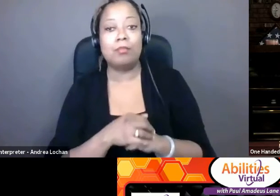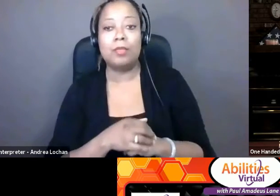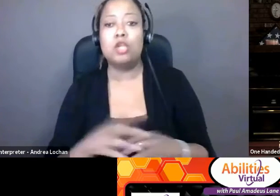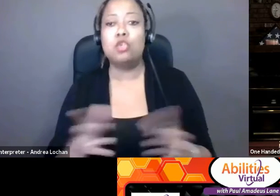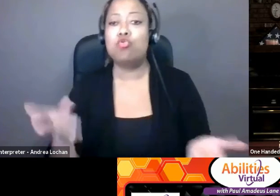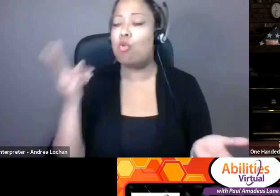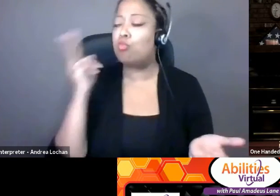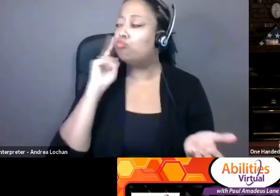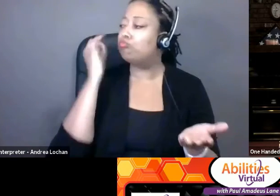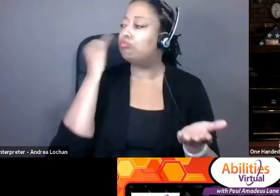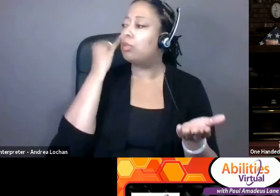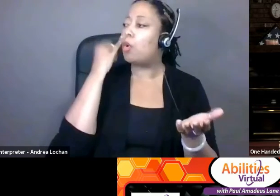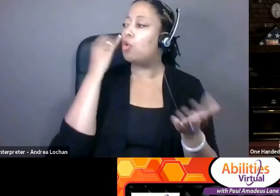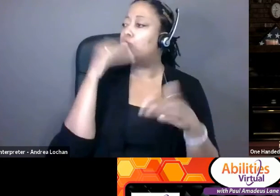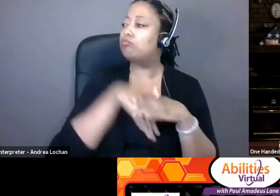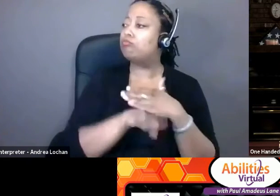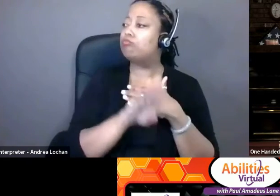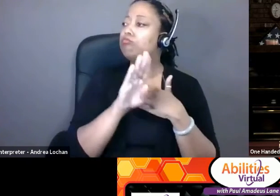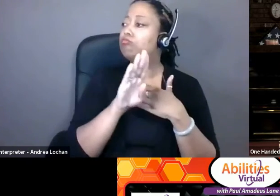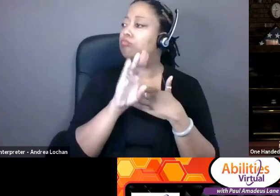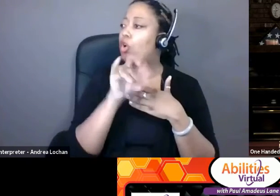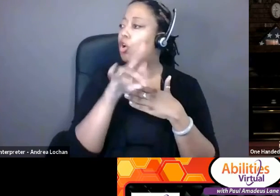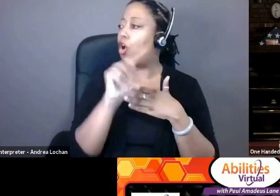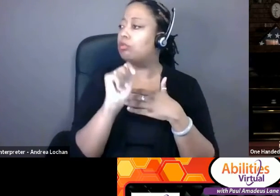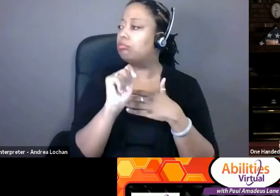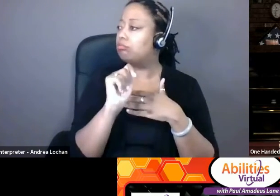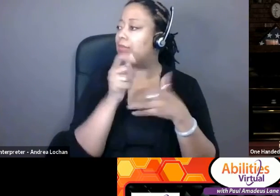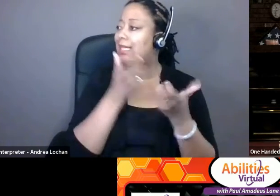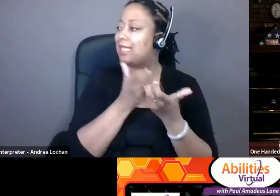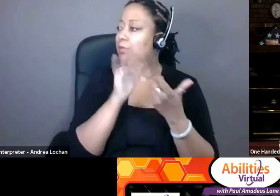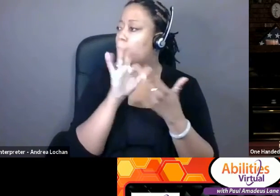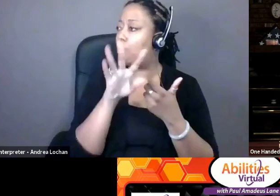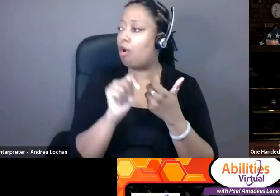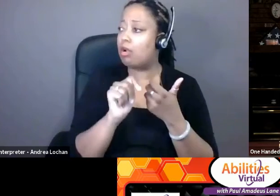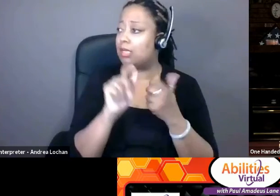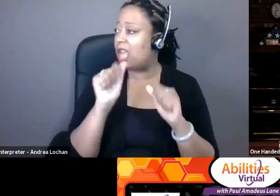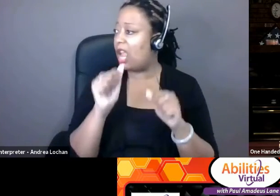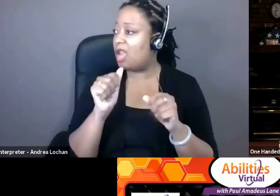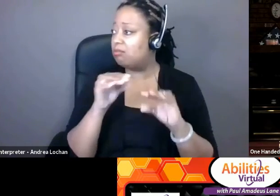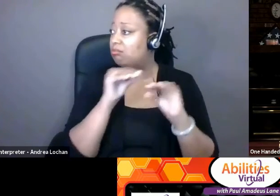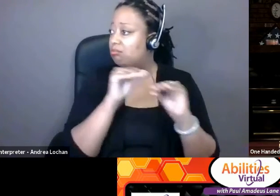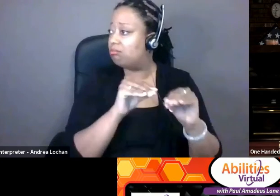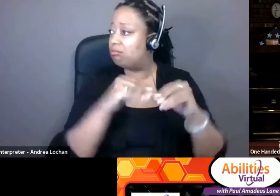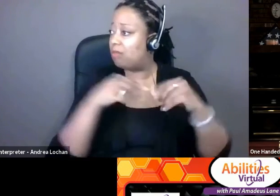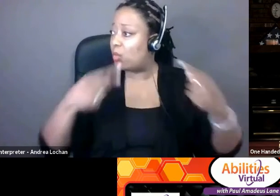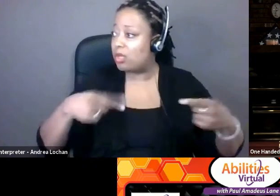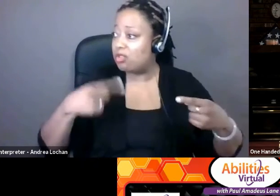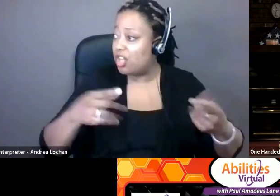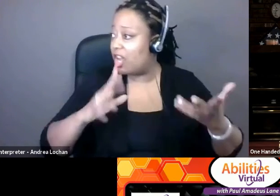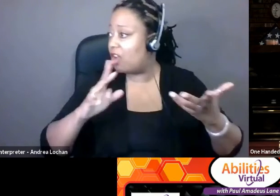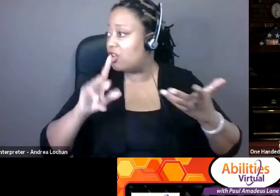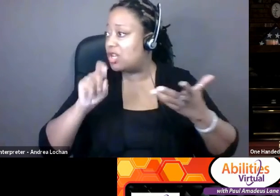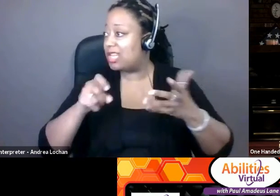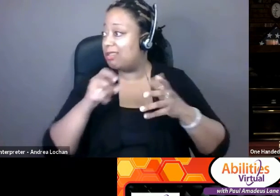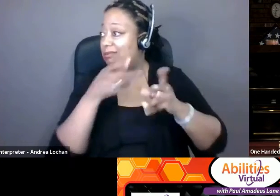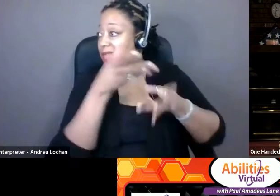into an accessible golf cart, I'm sorry. Is there a place to store your wheelchair or do you need to keep that in your